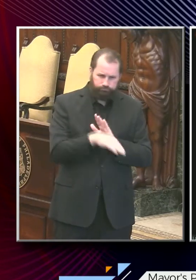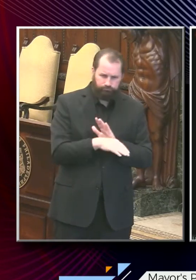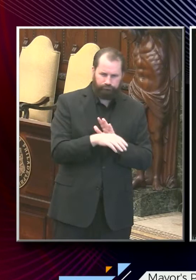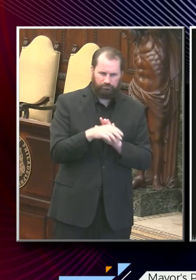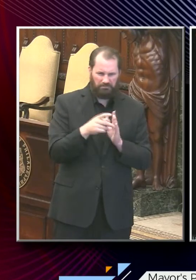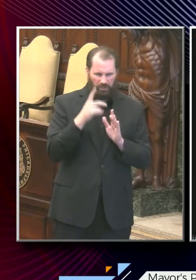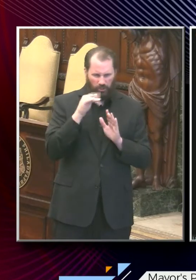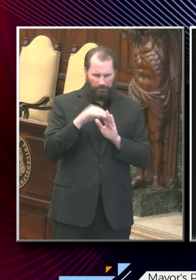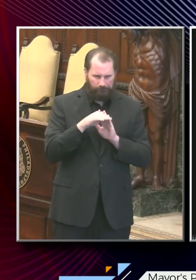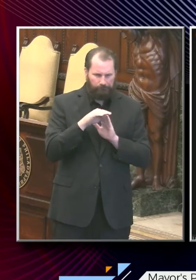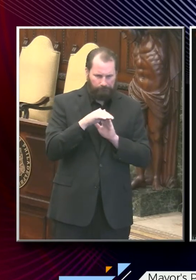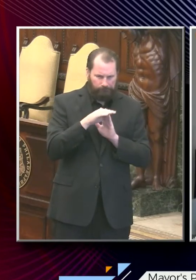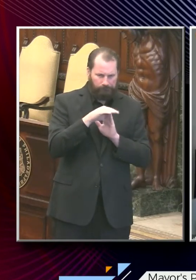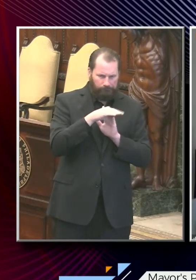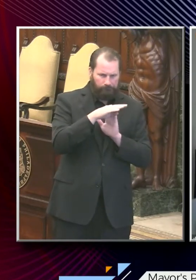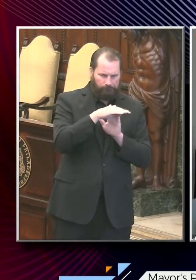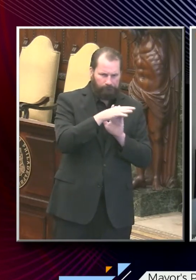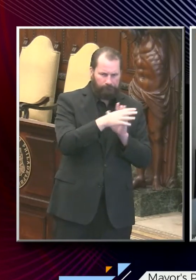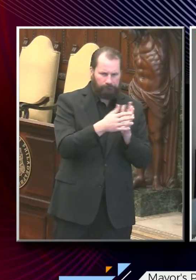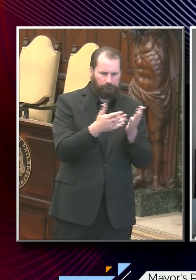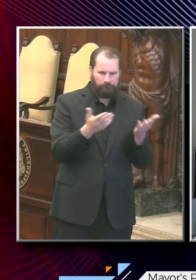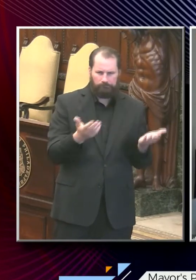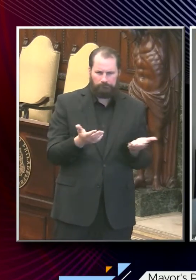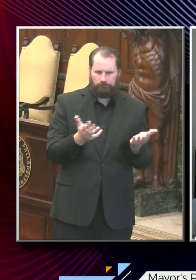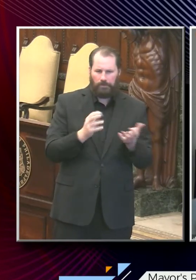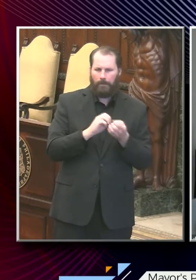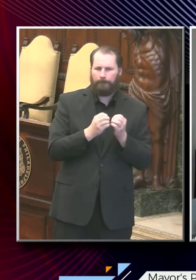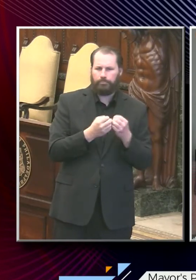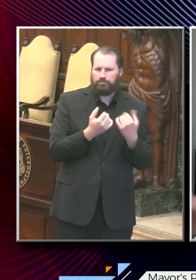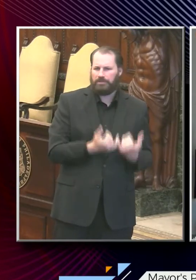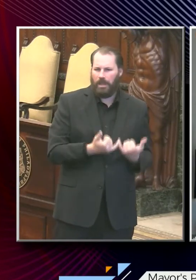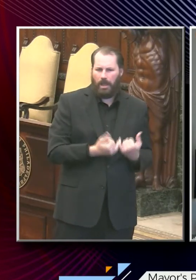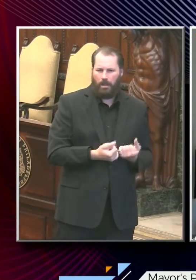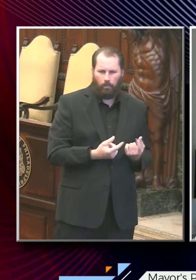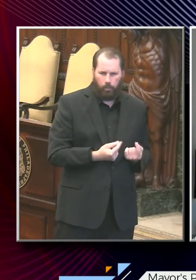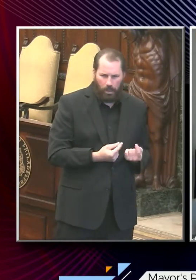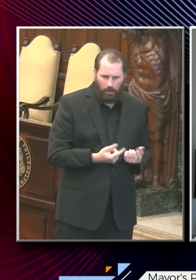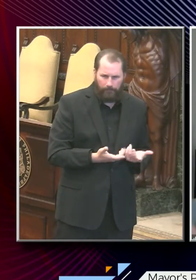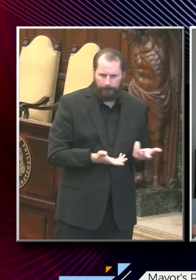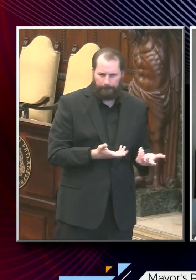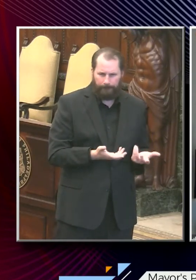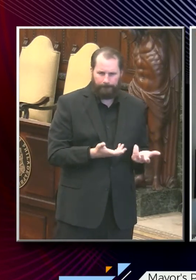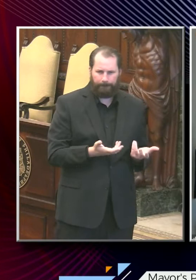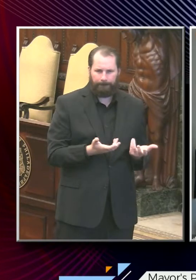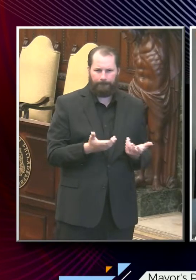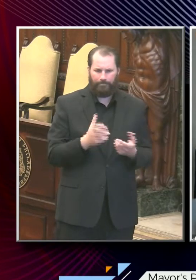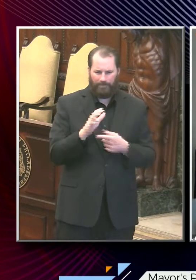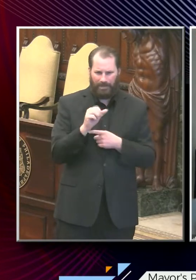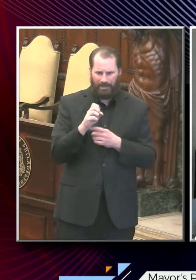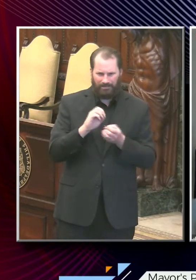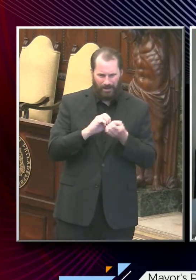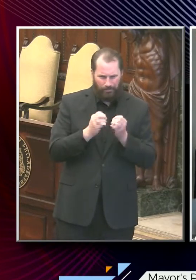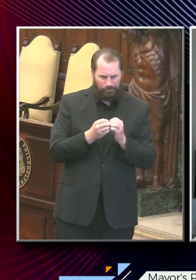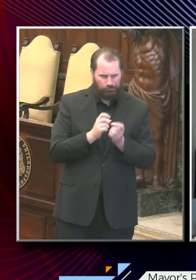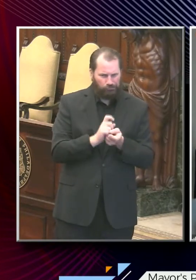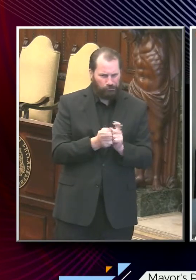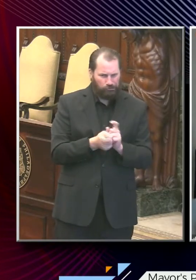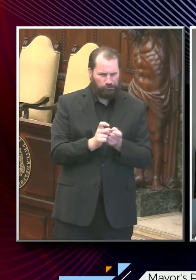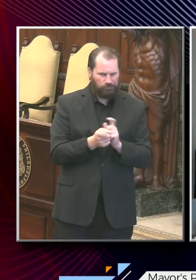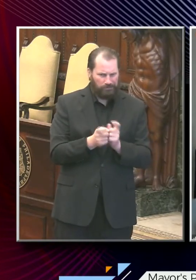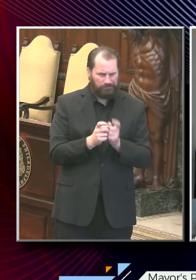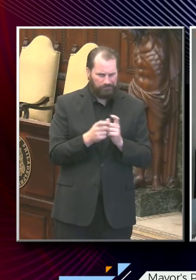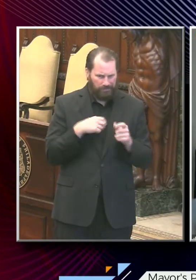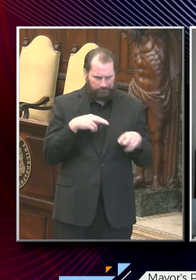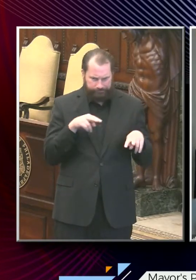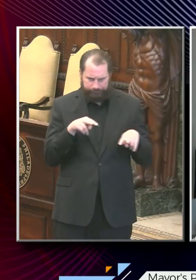now? Yeah, the case counts do fluctuate from day to day, and so you have to look at a longer period of time to get a sense of things. Case counts